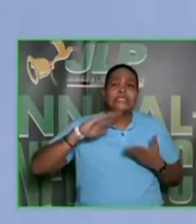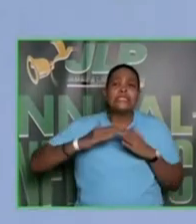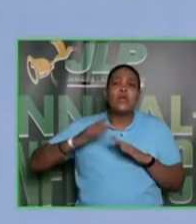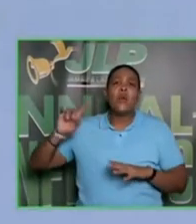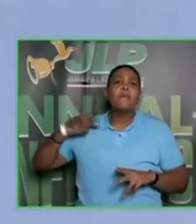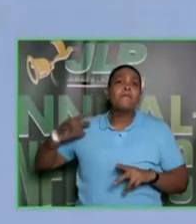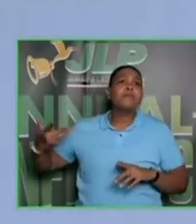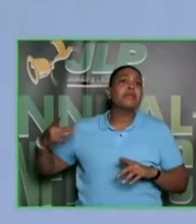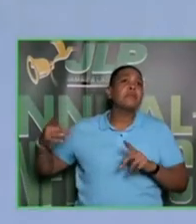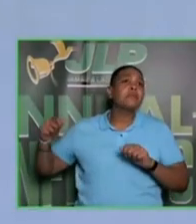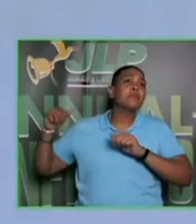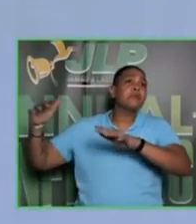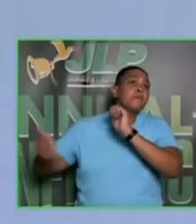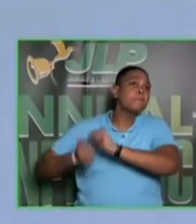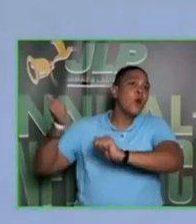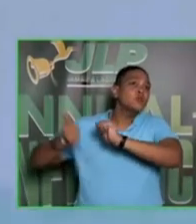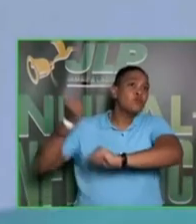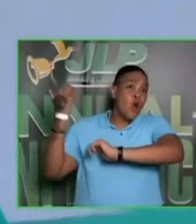capitals.